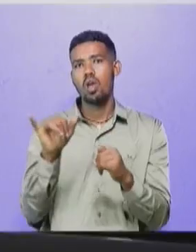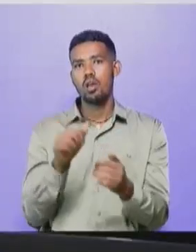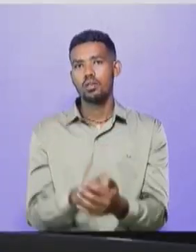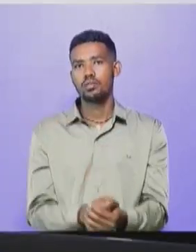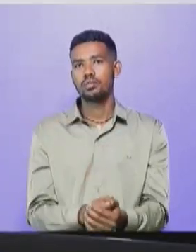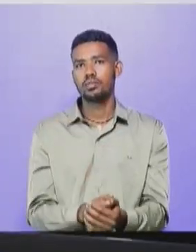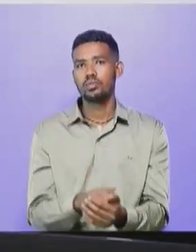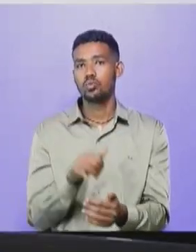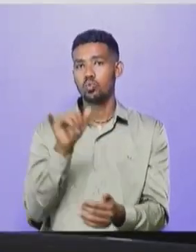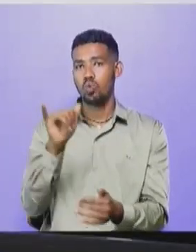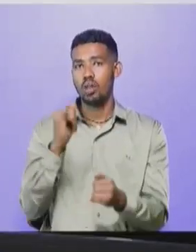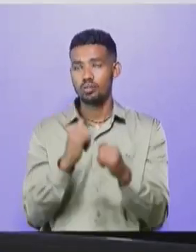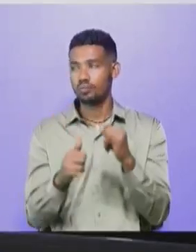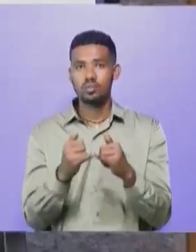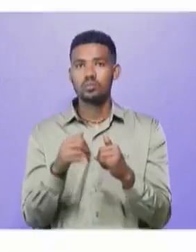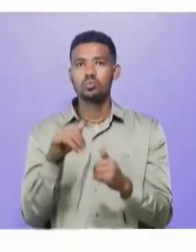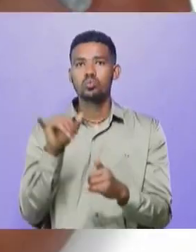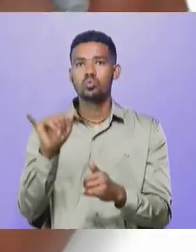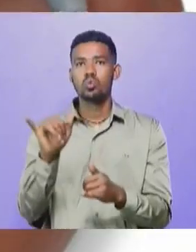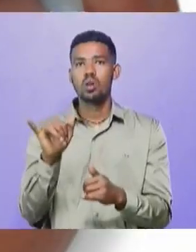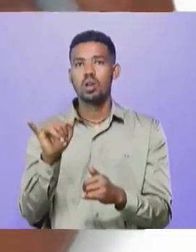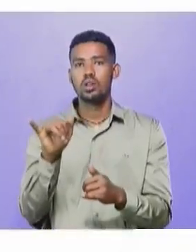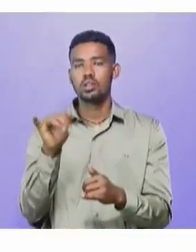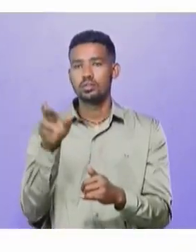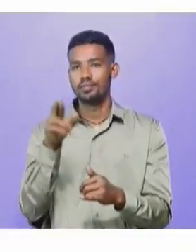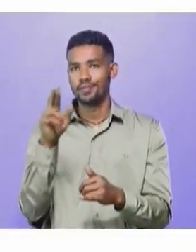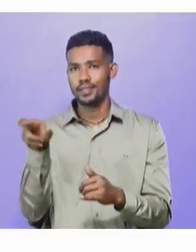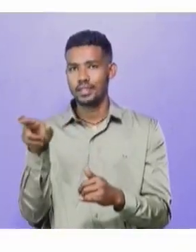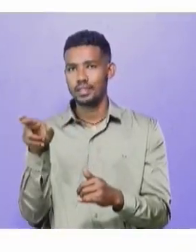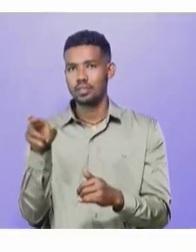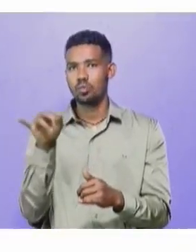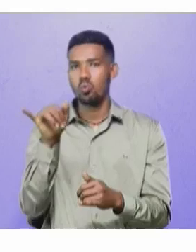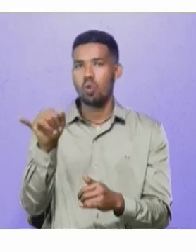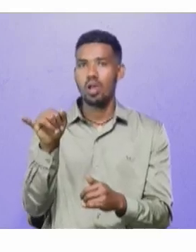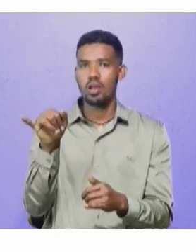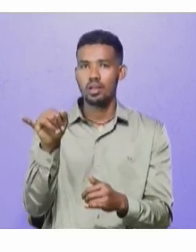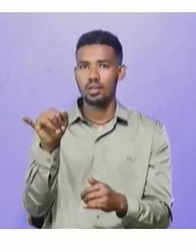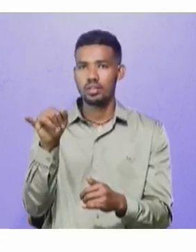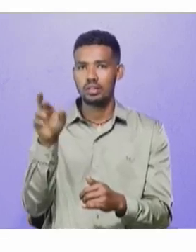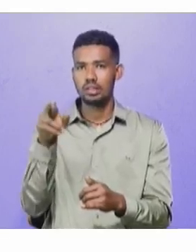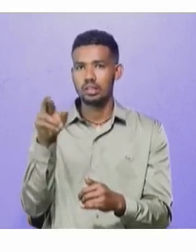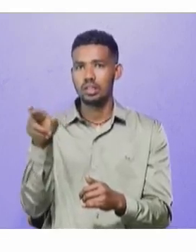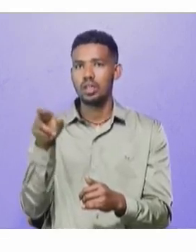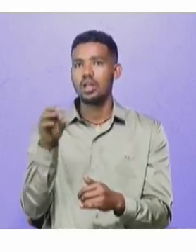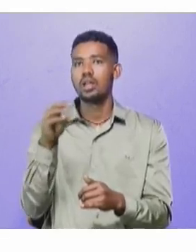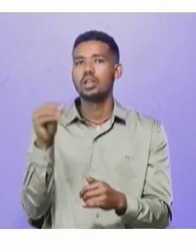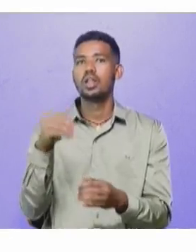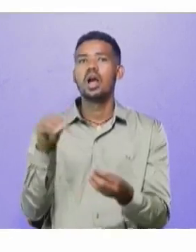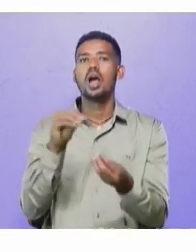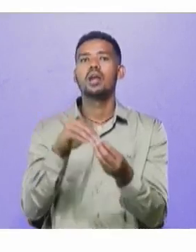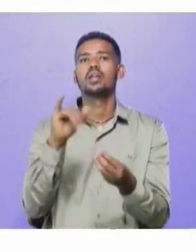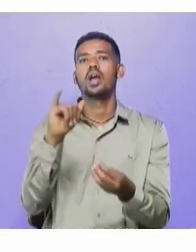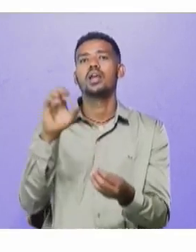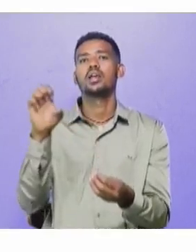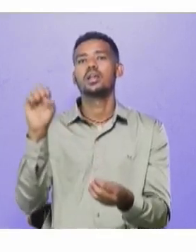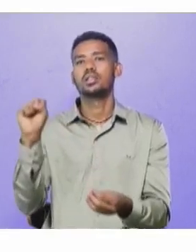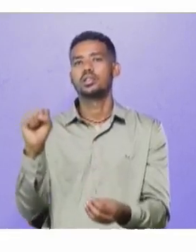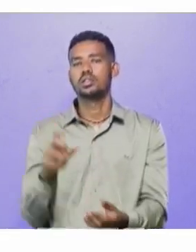Ending with y, just cancel y and add IES. For